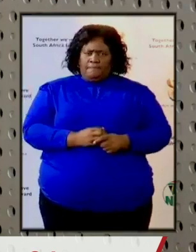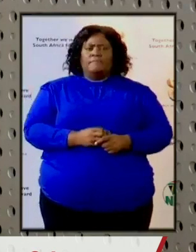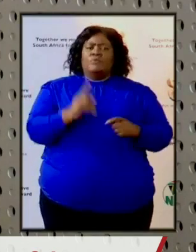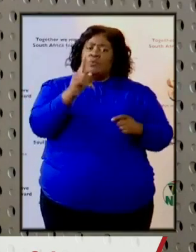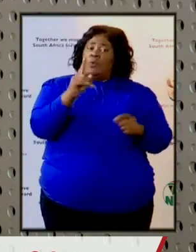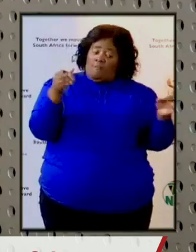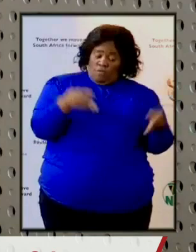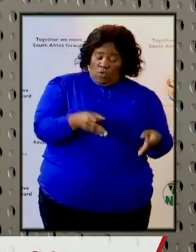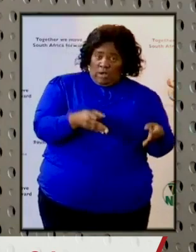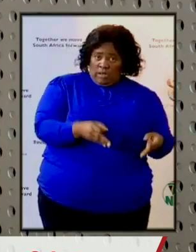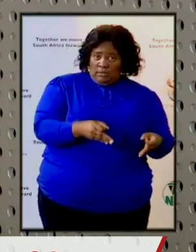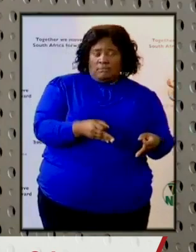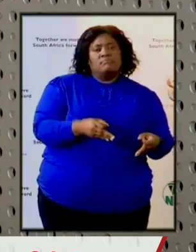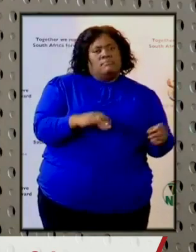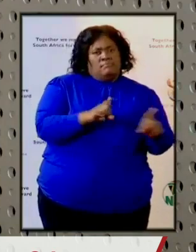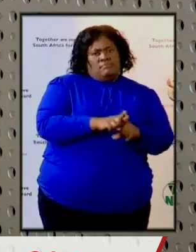funerals, it will be like that.